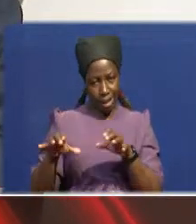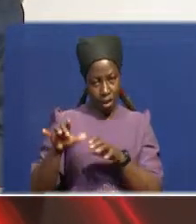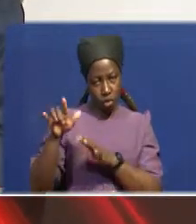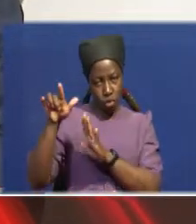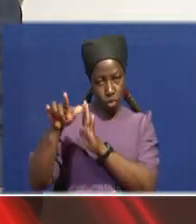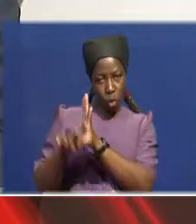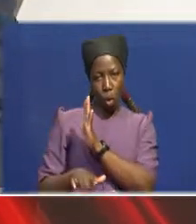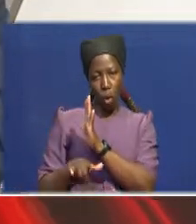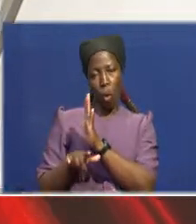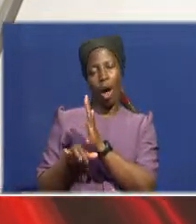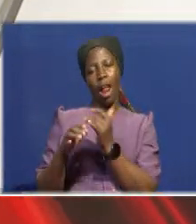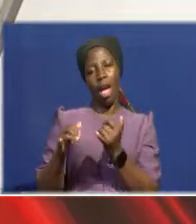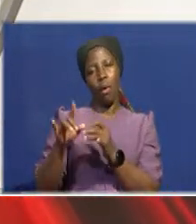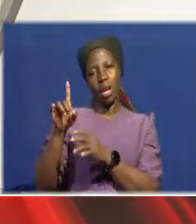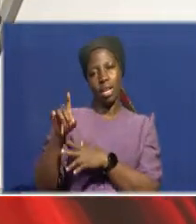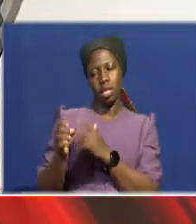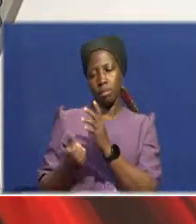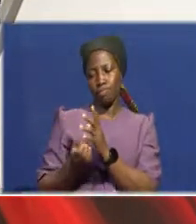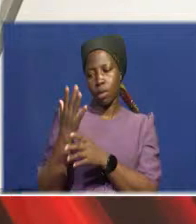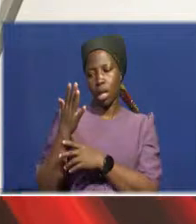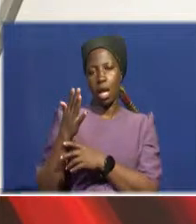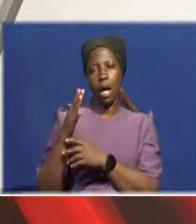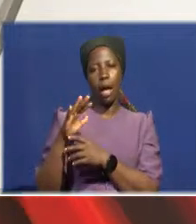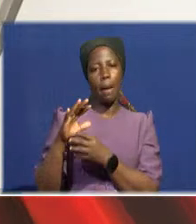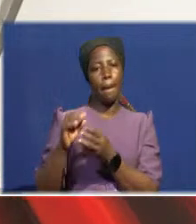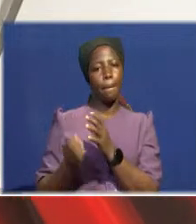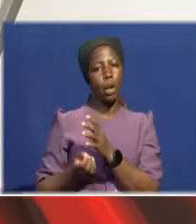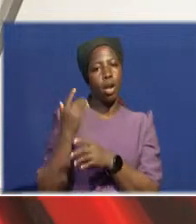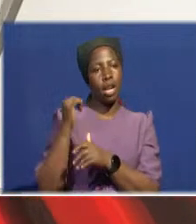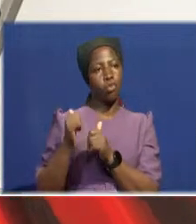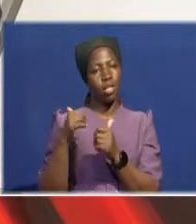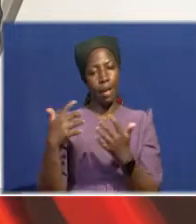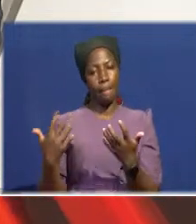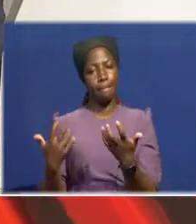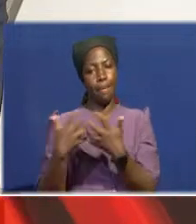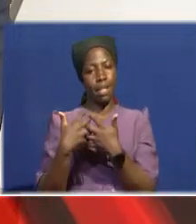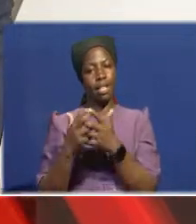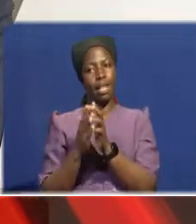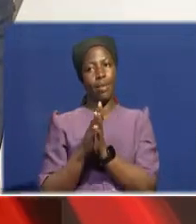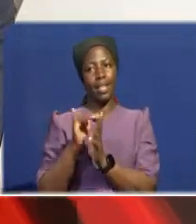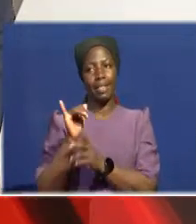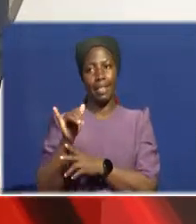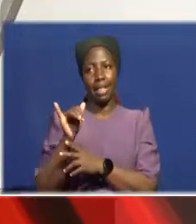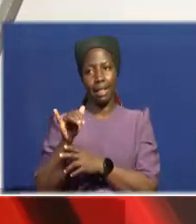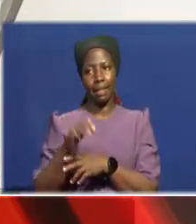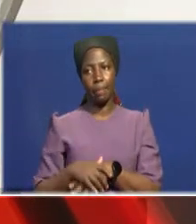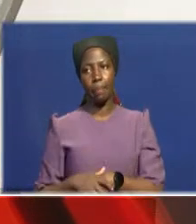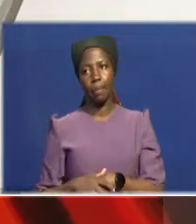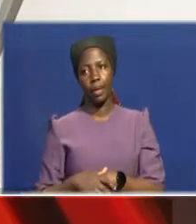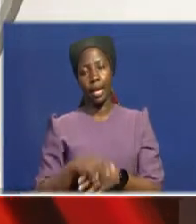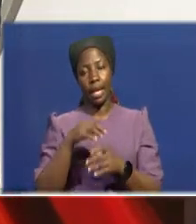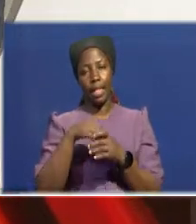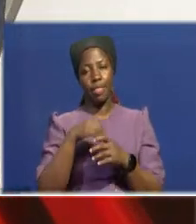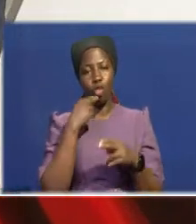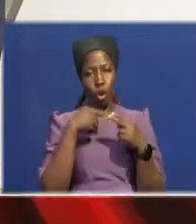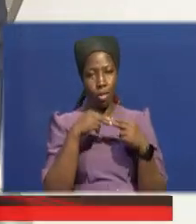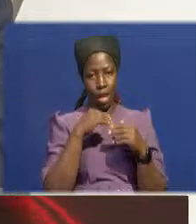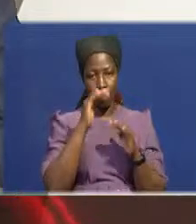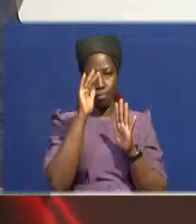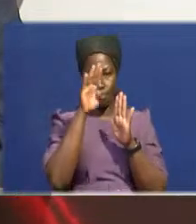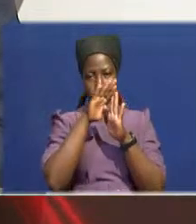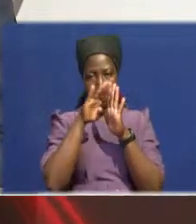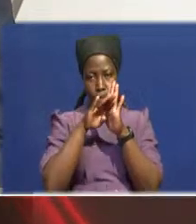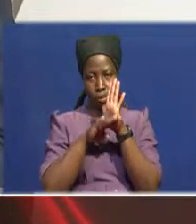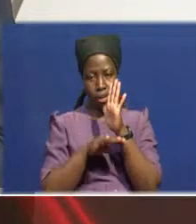a product which suits that market segment. Mm-hmm. In the hotel ranking, it's the lowest. Mm-hmm.